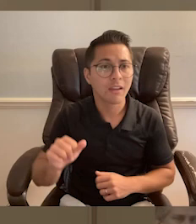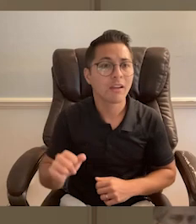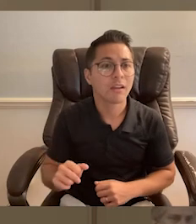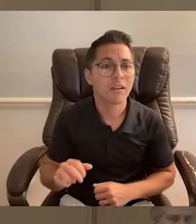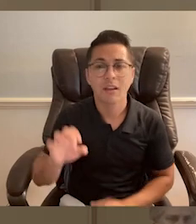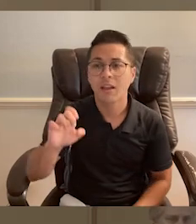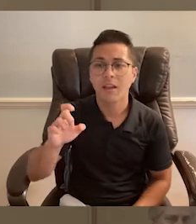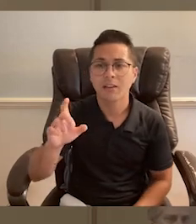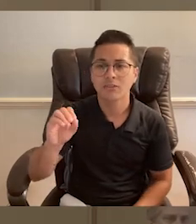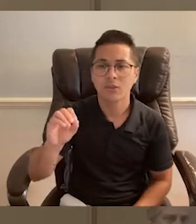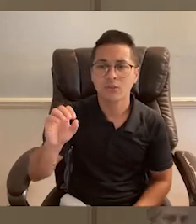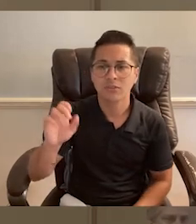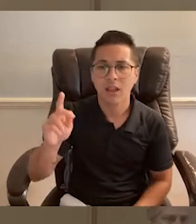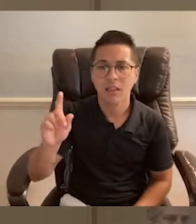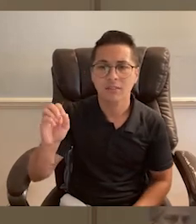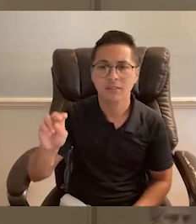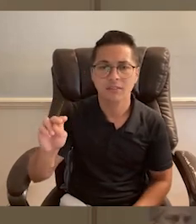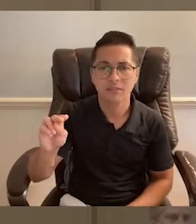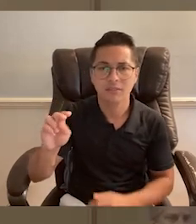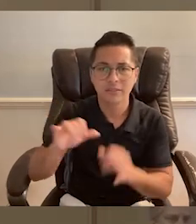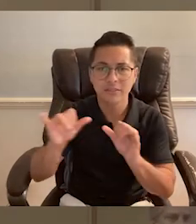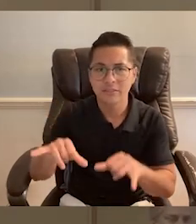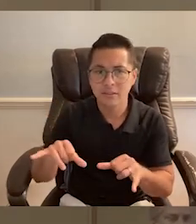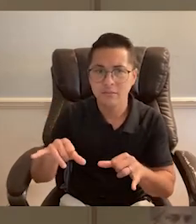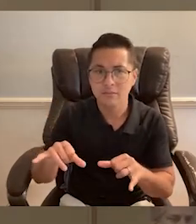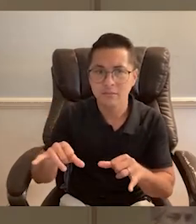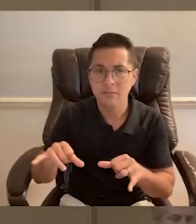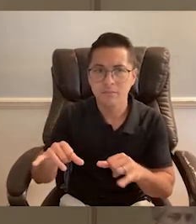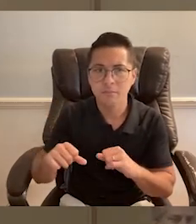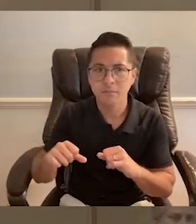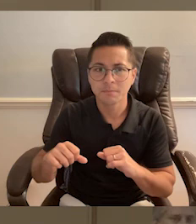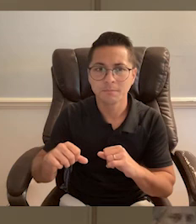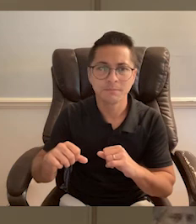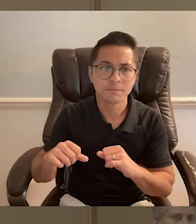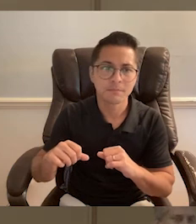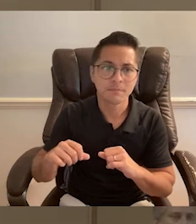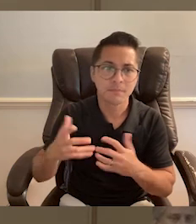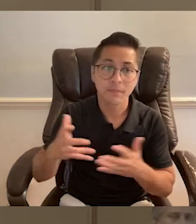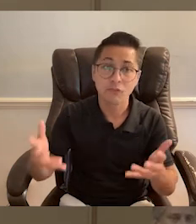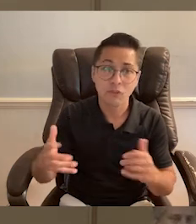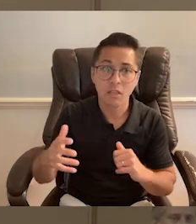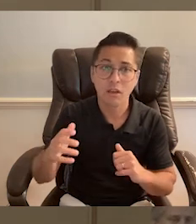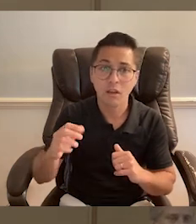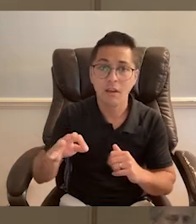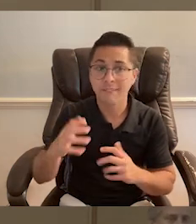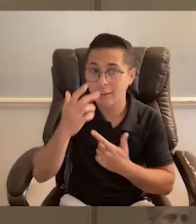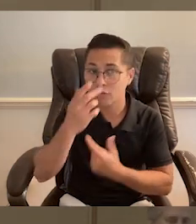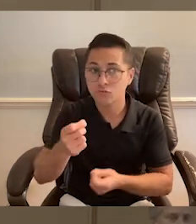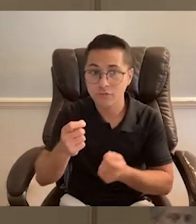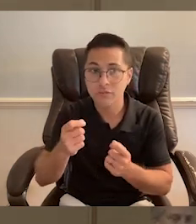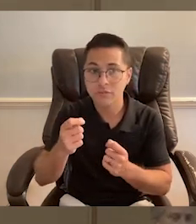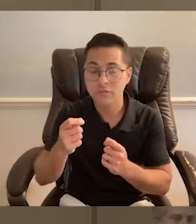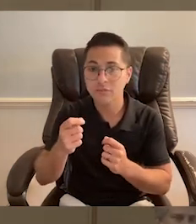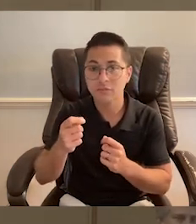exoskeleton was being considered or talked about or looked into to see if it could increase his longevity